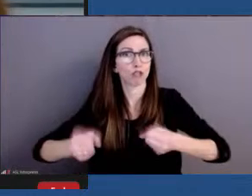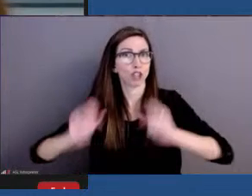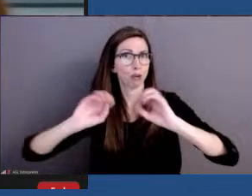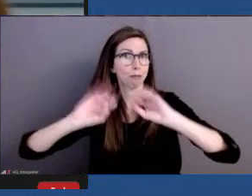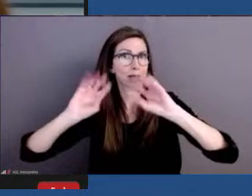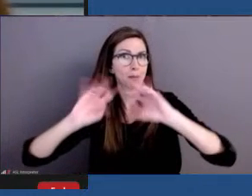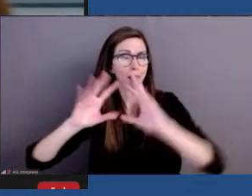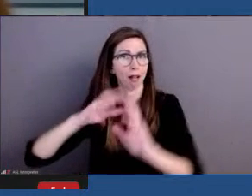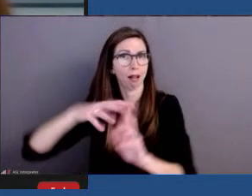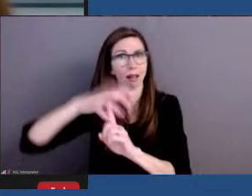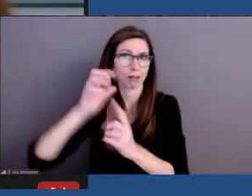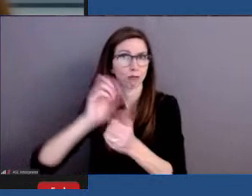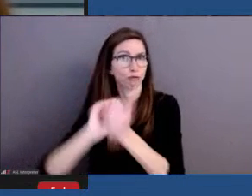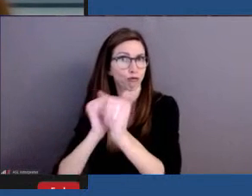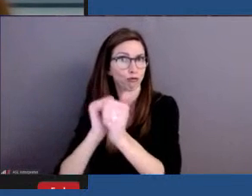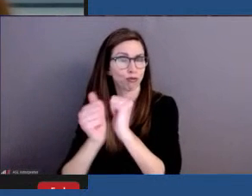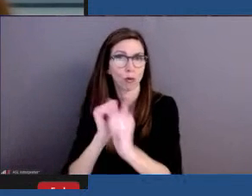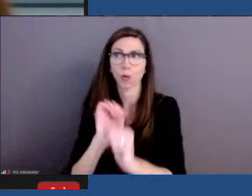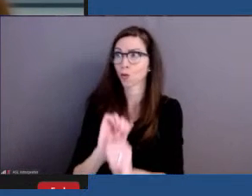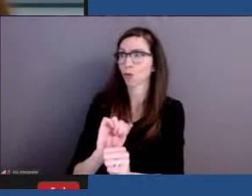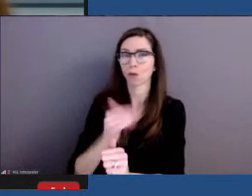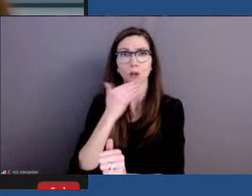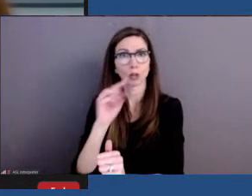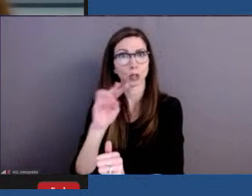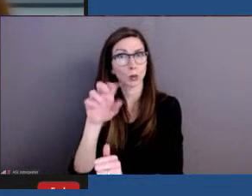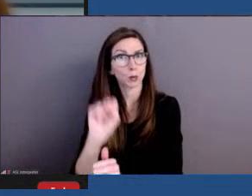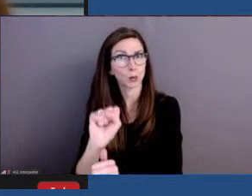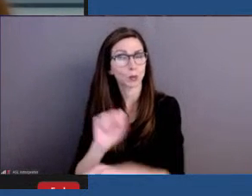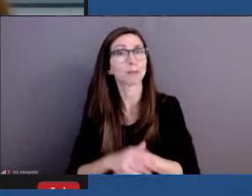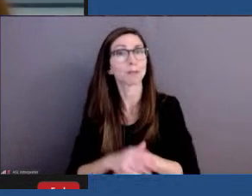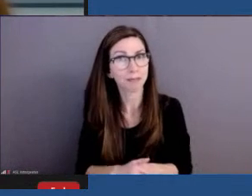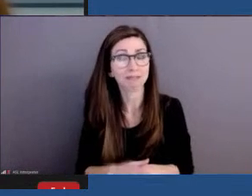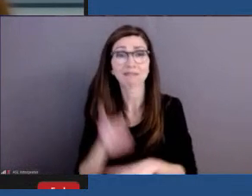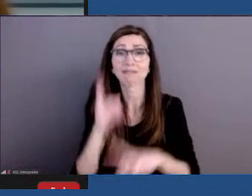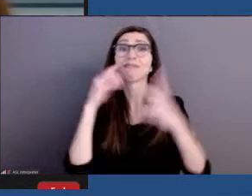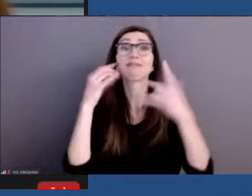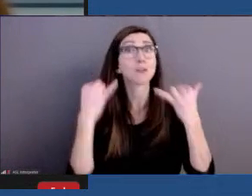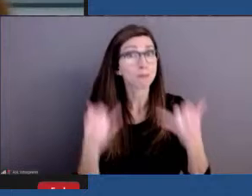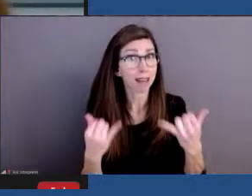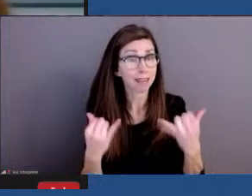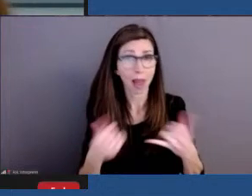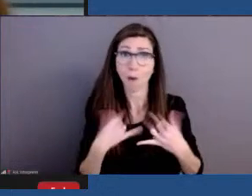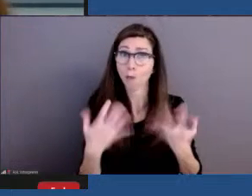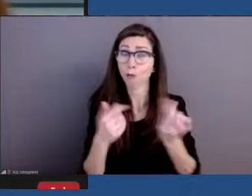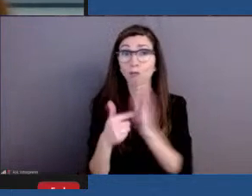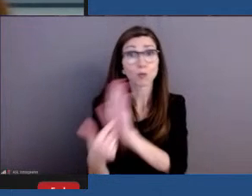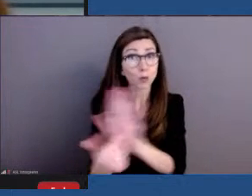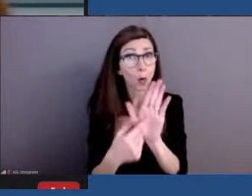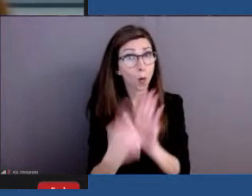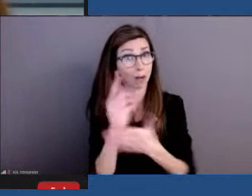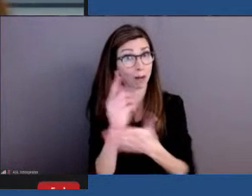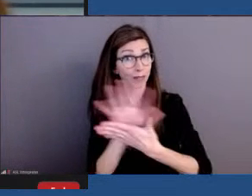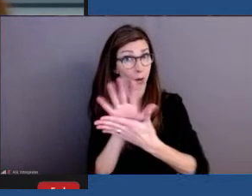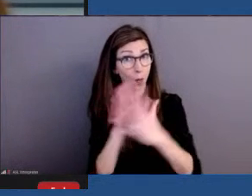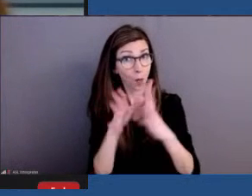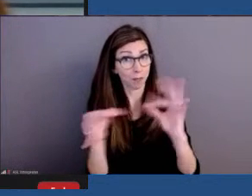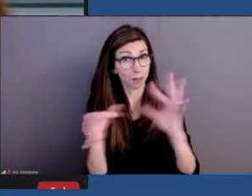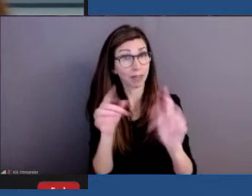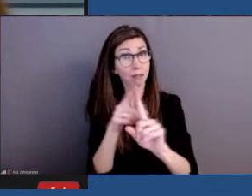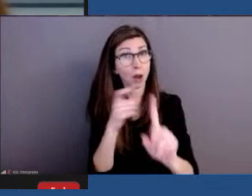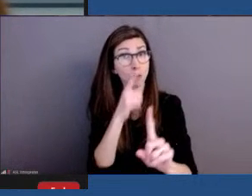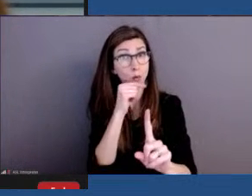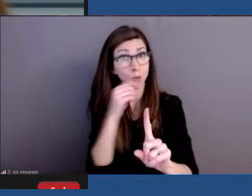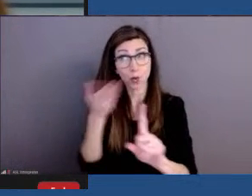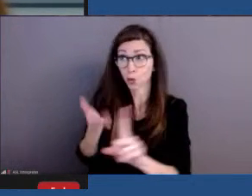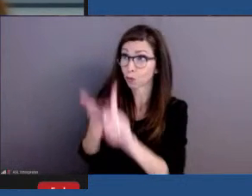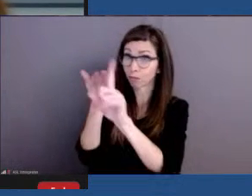news. At this point, I would like to present a video message from the Honourable Carla